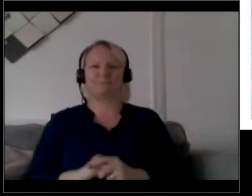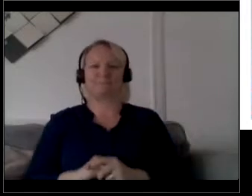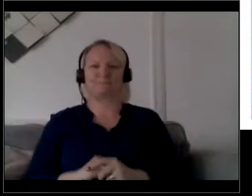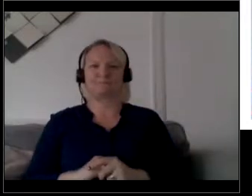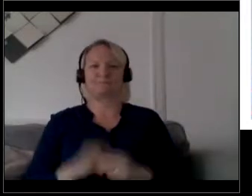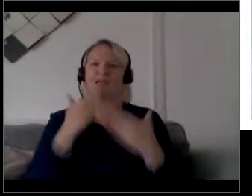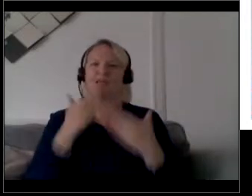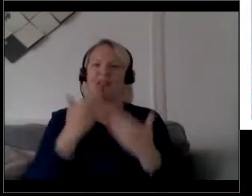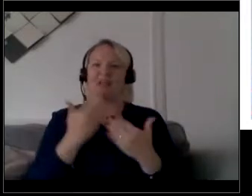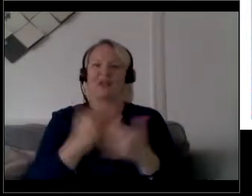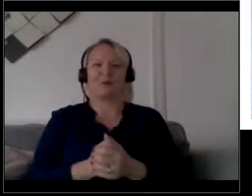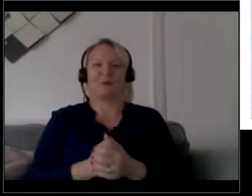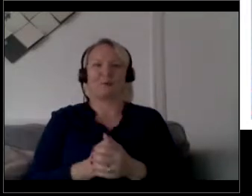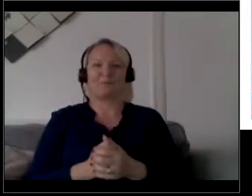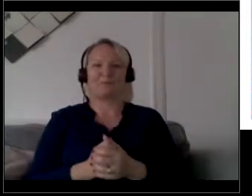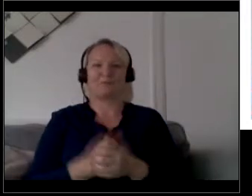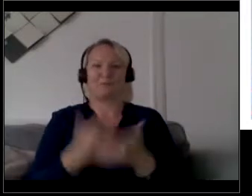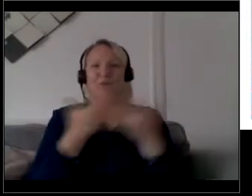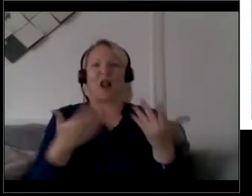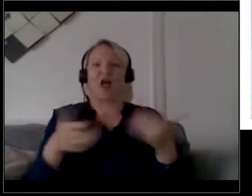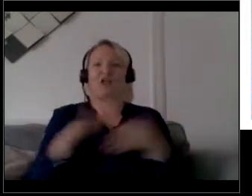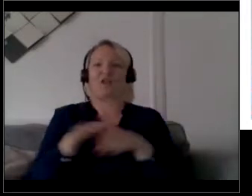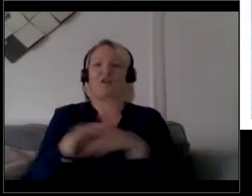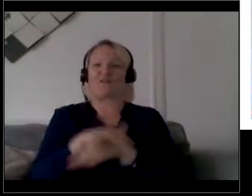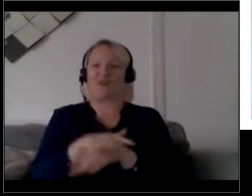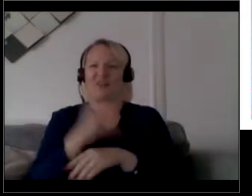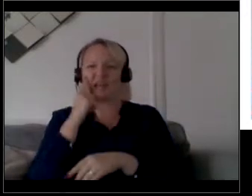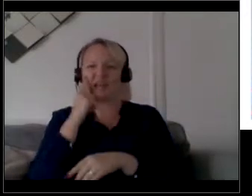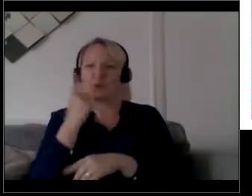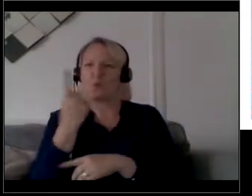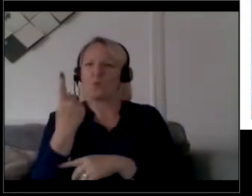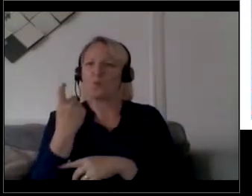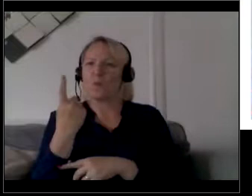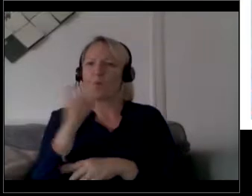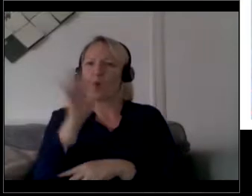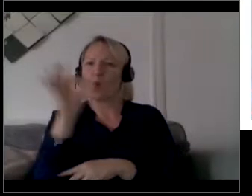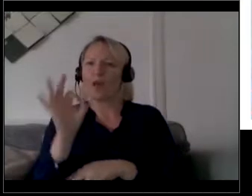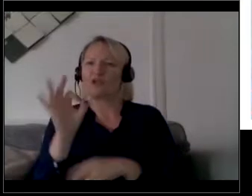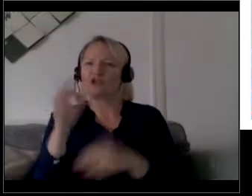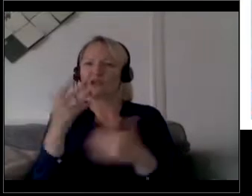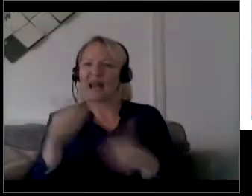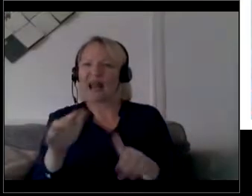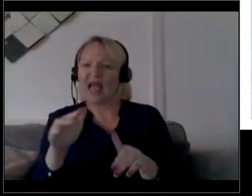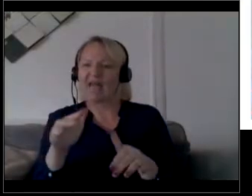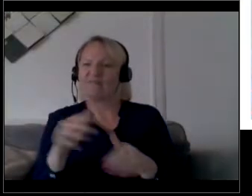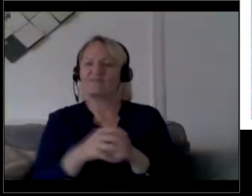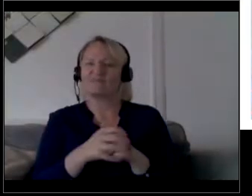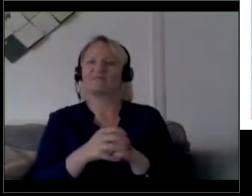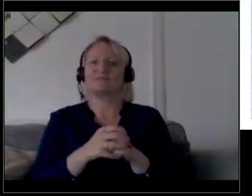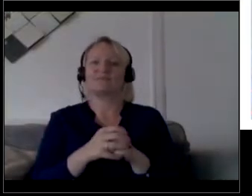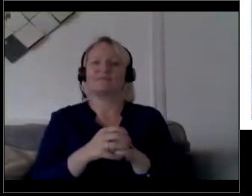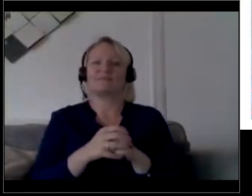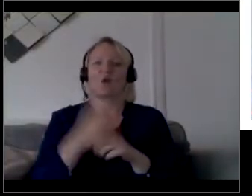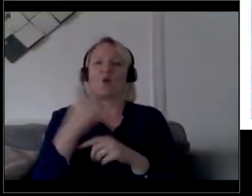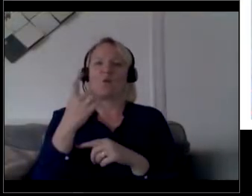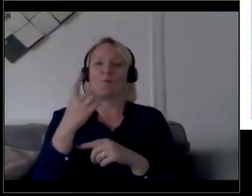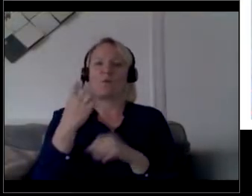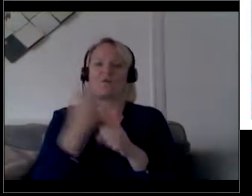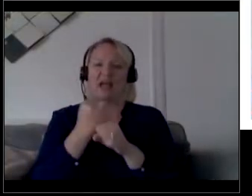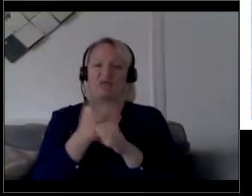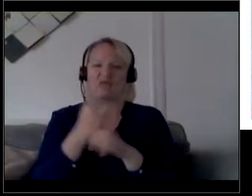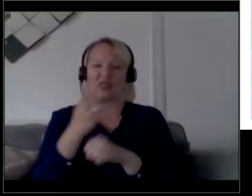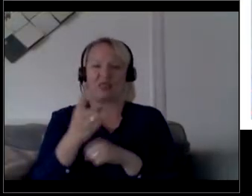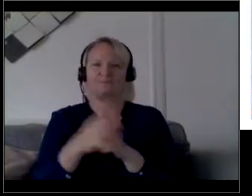lot to cover there. I think we've got time for just one more question, Gareth, this time one more for you, and we know that this